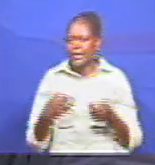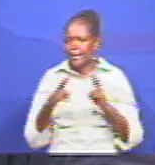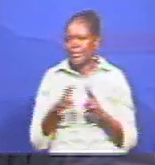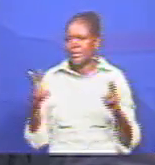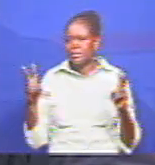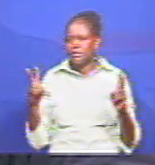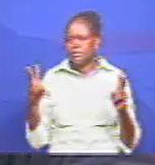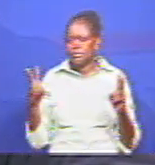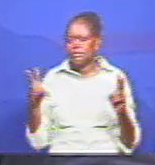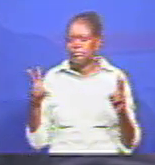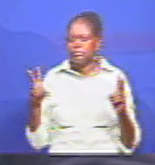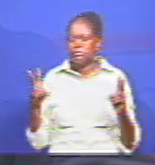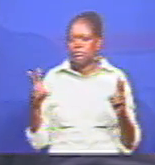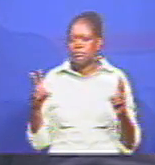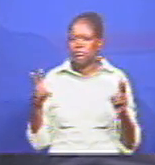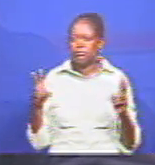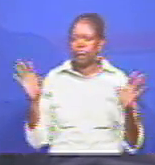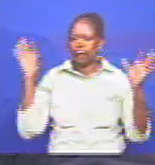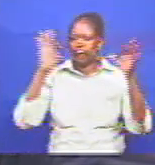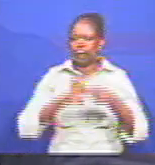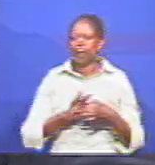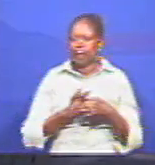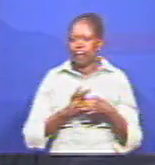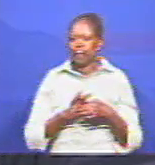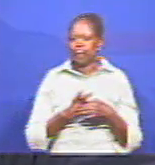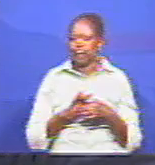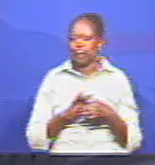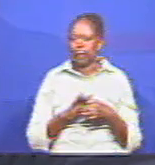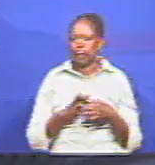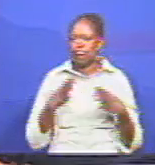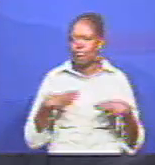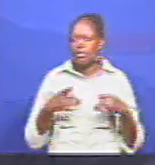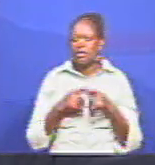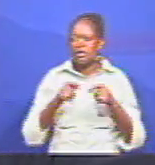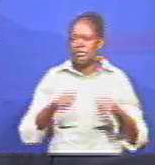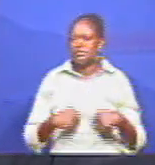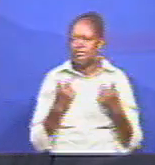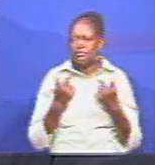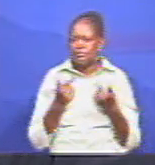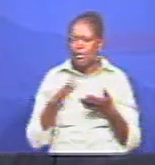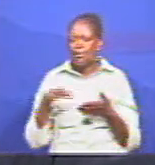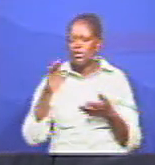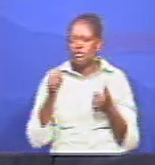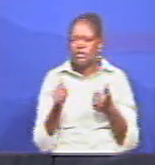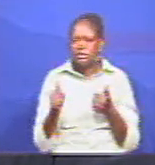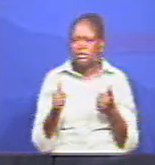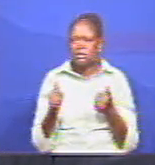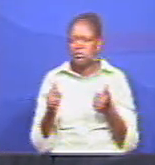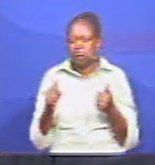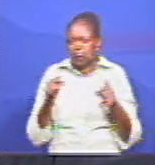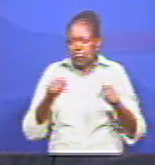and tranquility mm-hmm. and harmony among the people. Yes. Yes. Ourselves, mm-hmm. especially personally